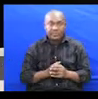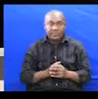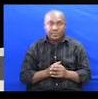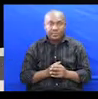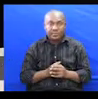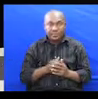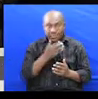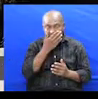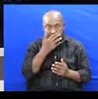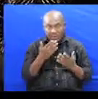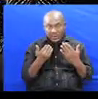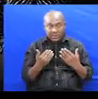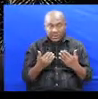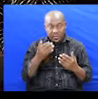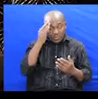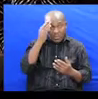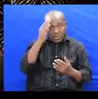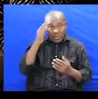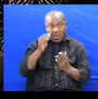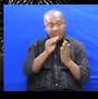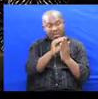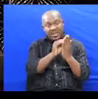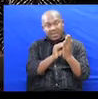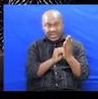are these? We know that mathematically,